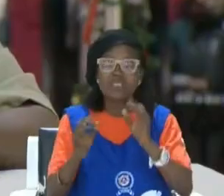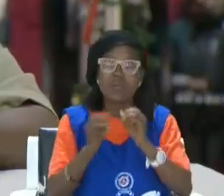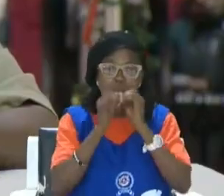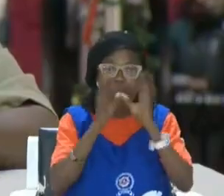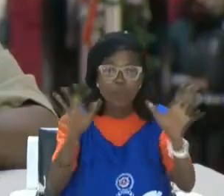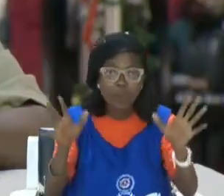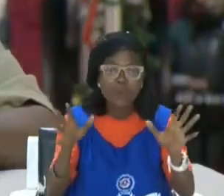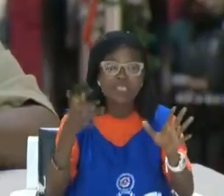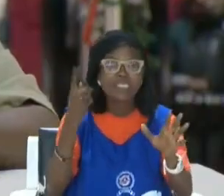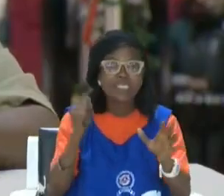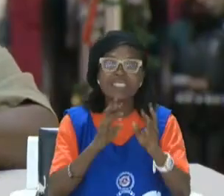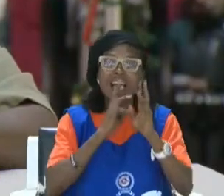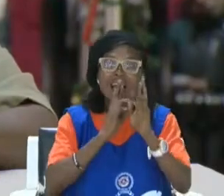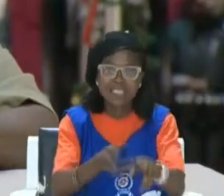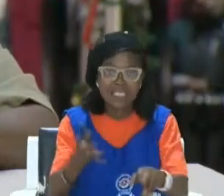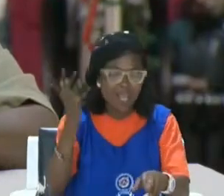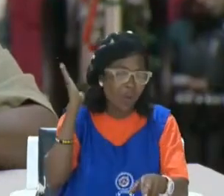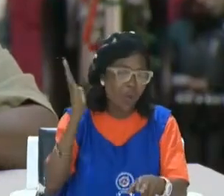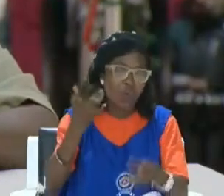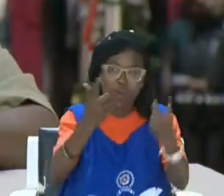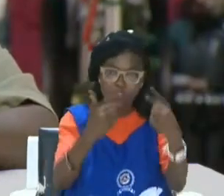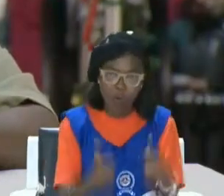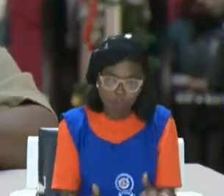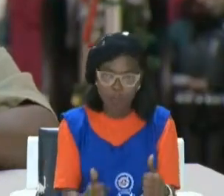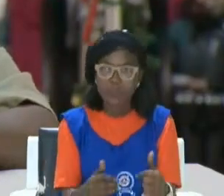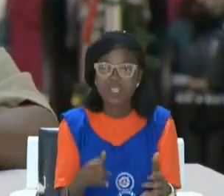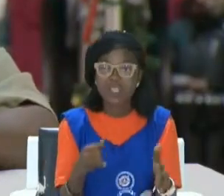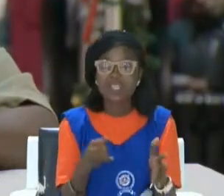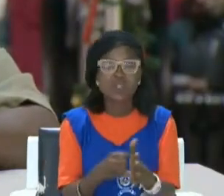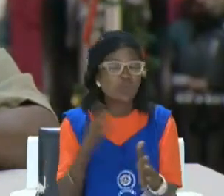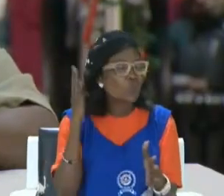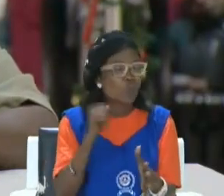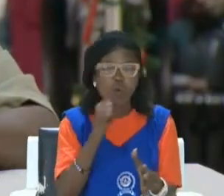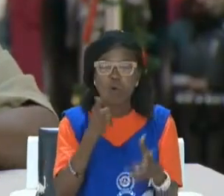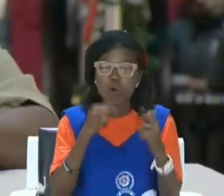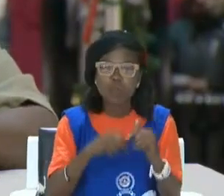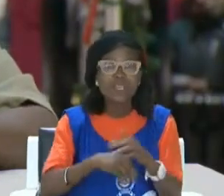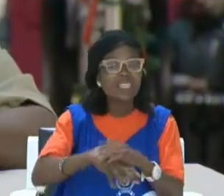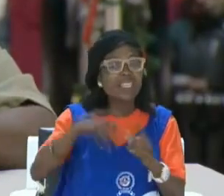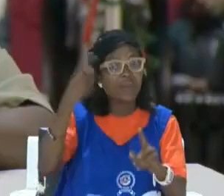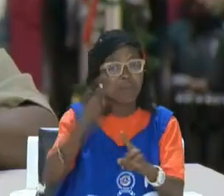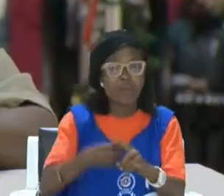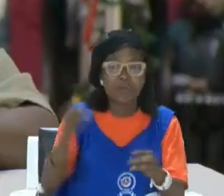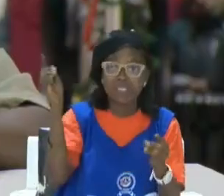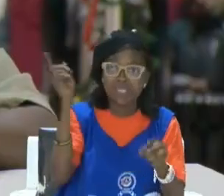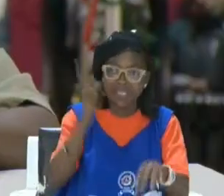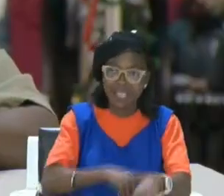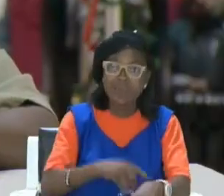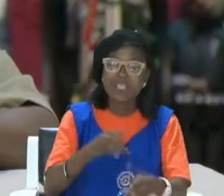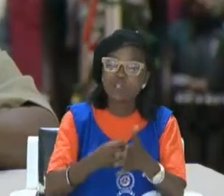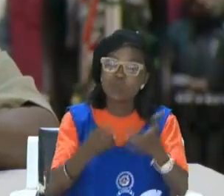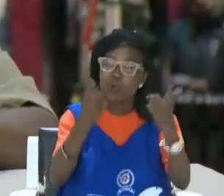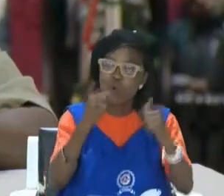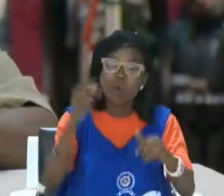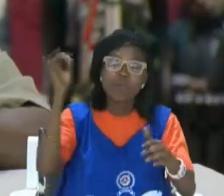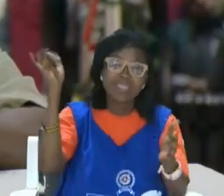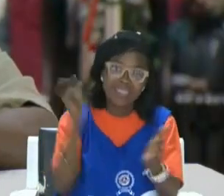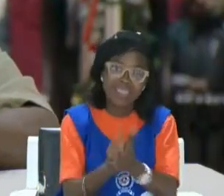And it's not that it will come in man's time. It will come that day.